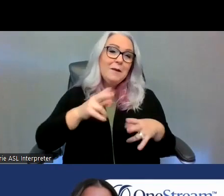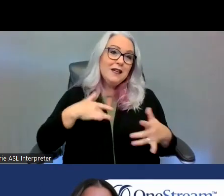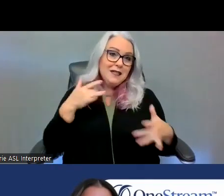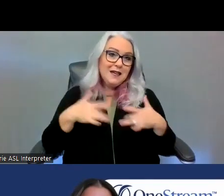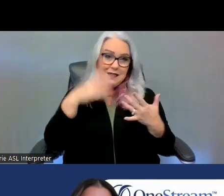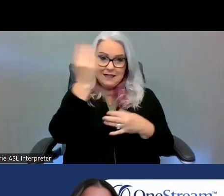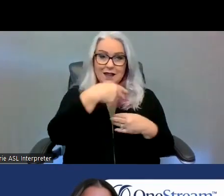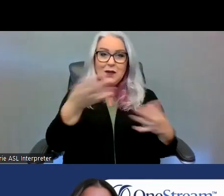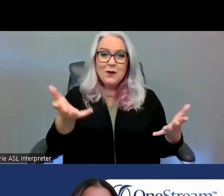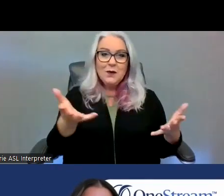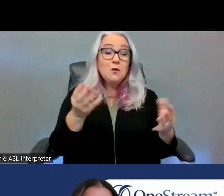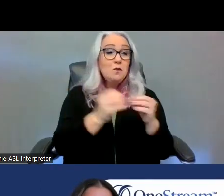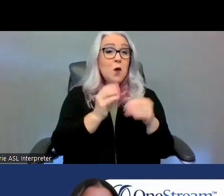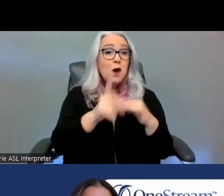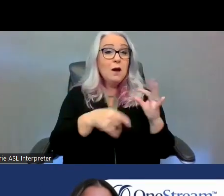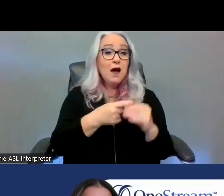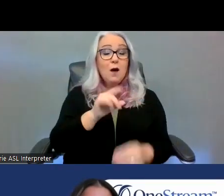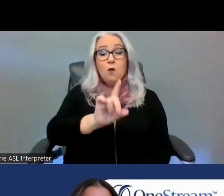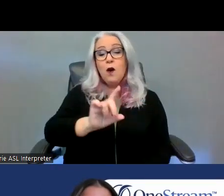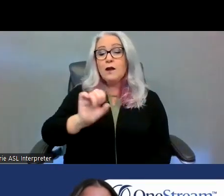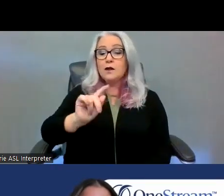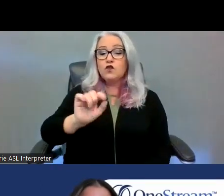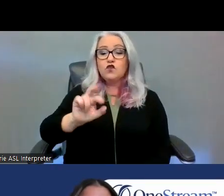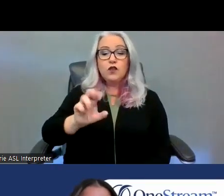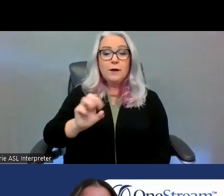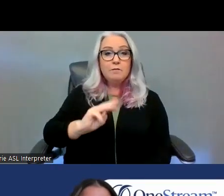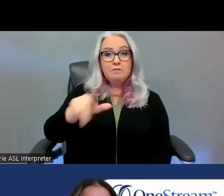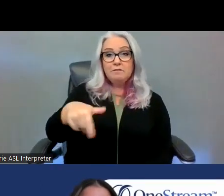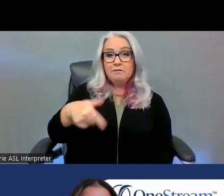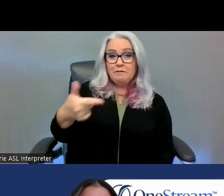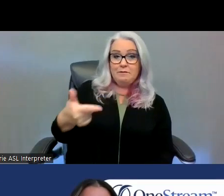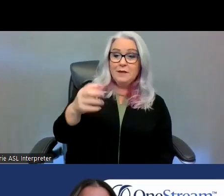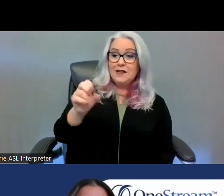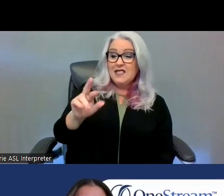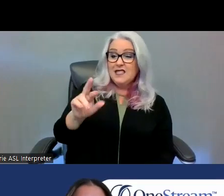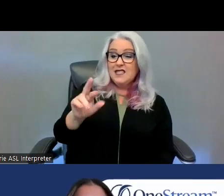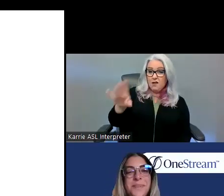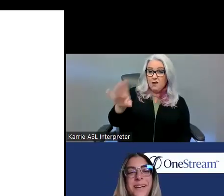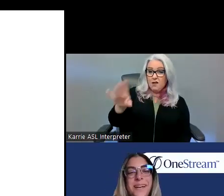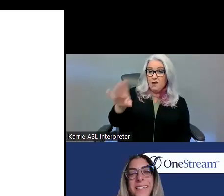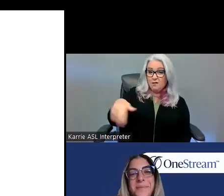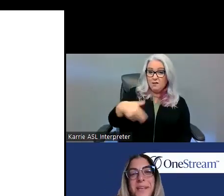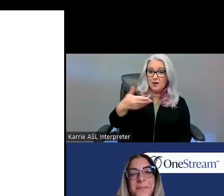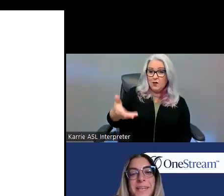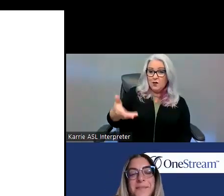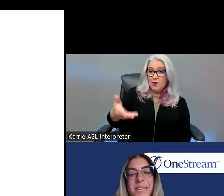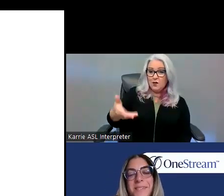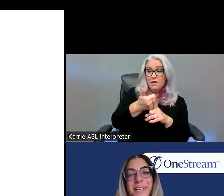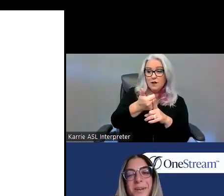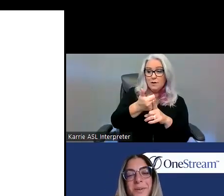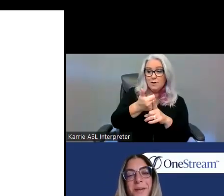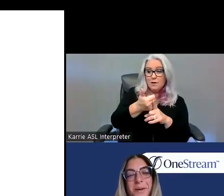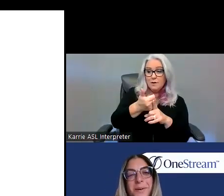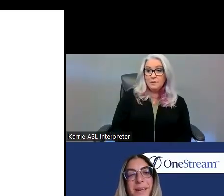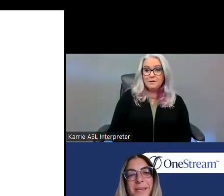more about OneStream. Sarah, I'll pass over to you to do a quick introduction. Awesome. Nice to meet everybody. My name is